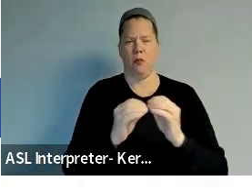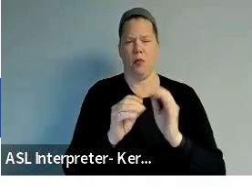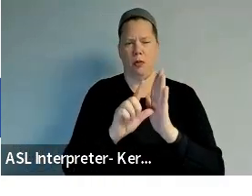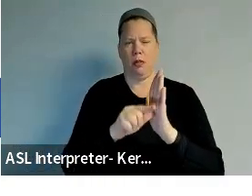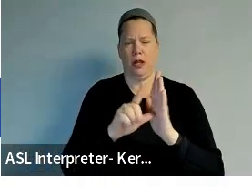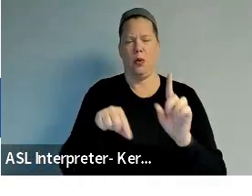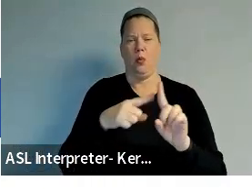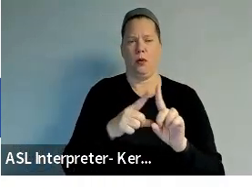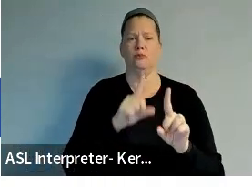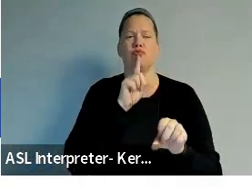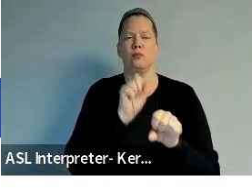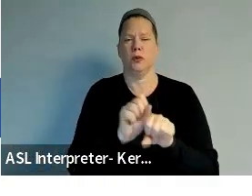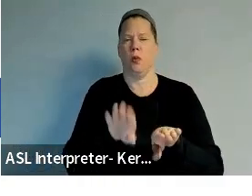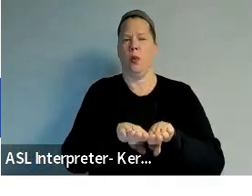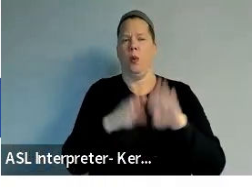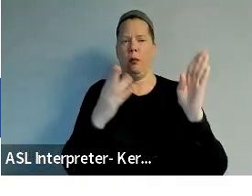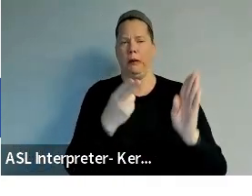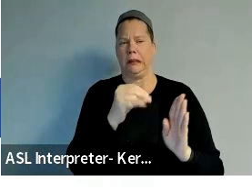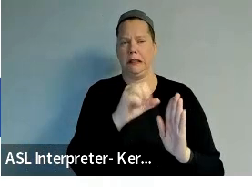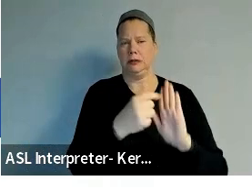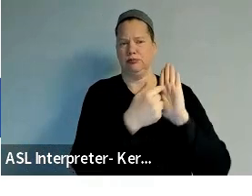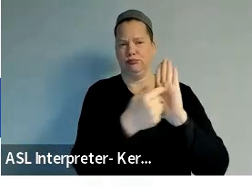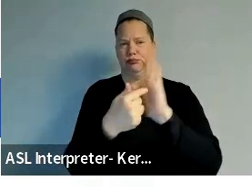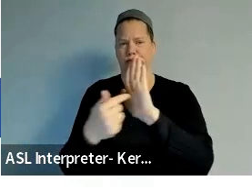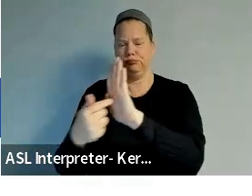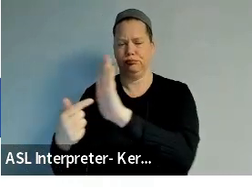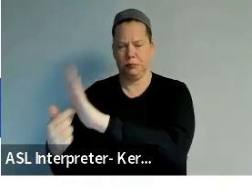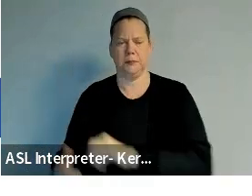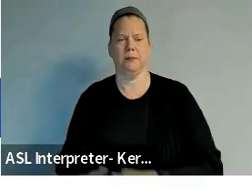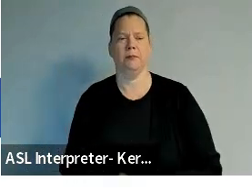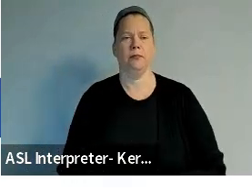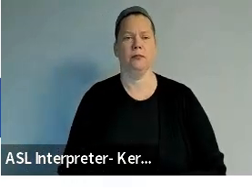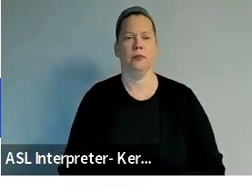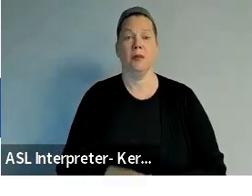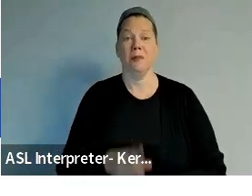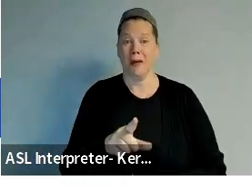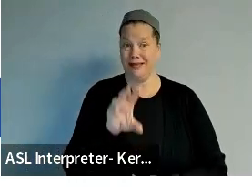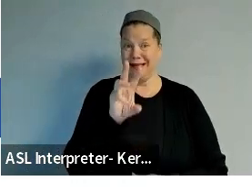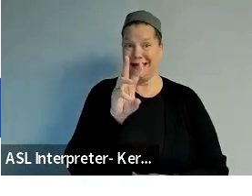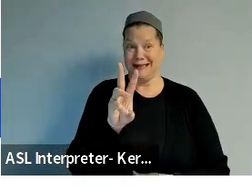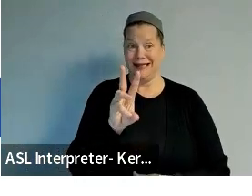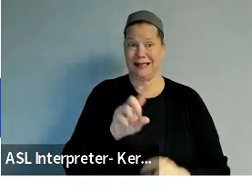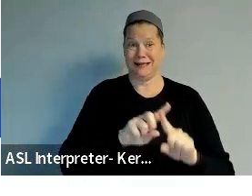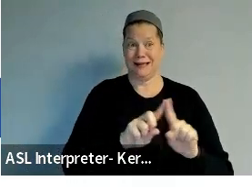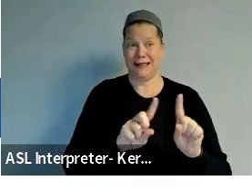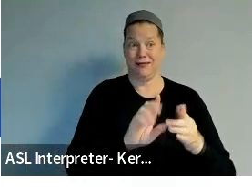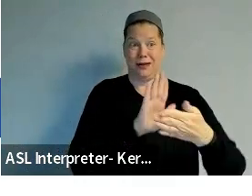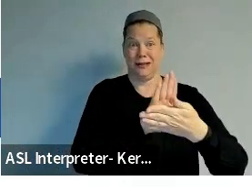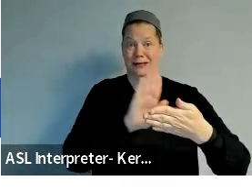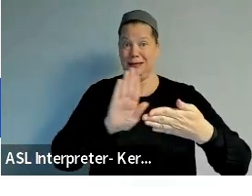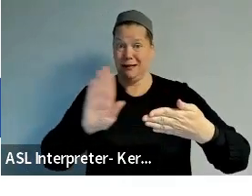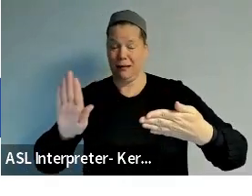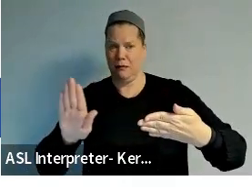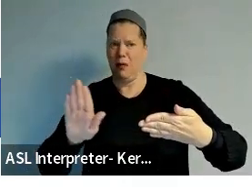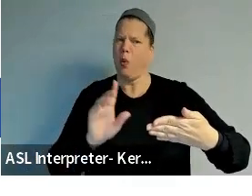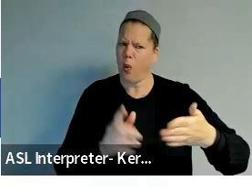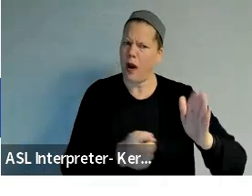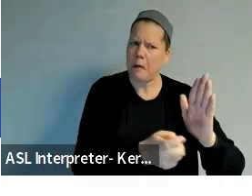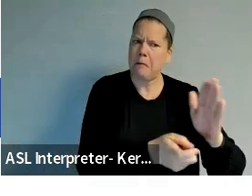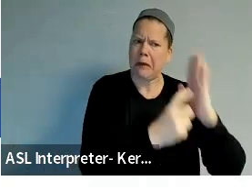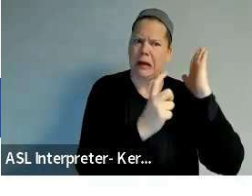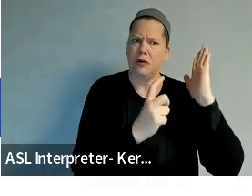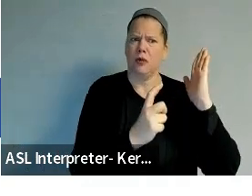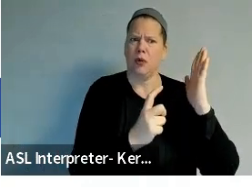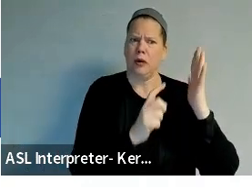Please keep in mind that each screen has mandatory and/or conditionally mandatory